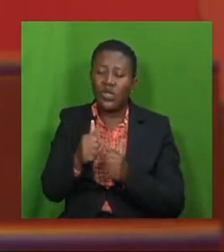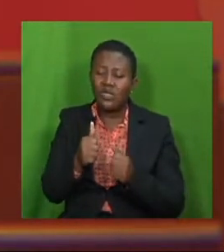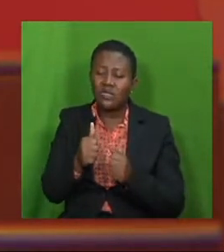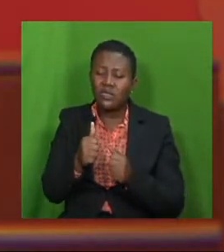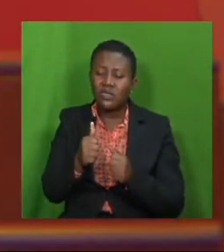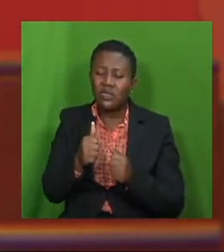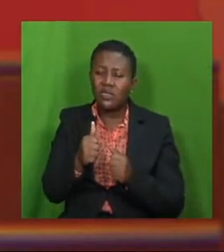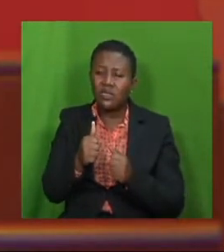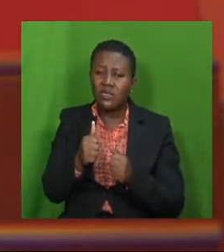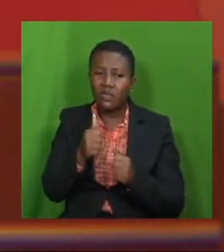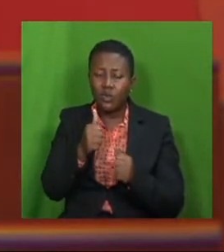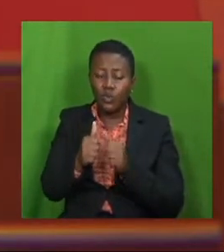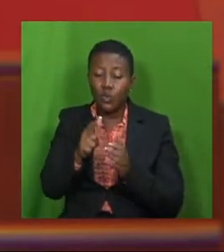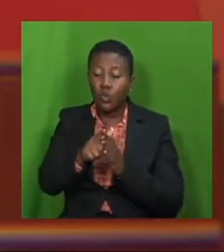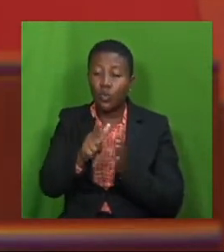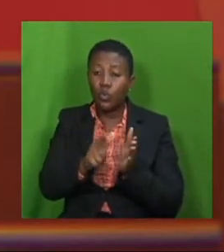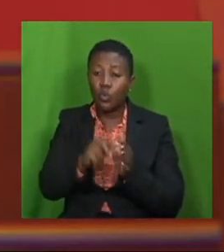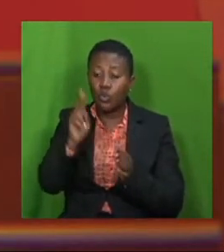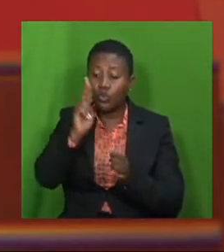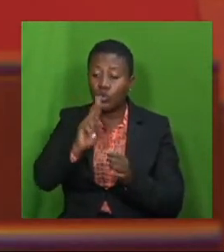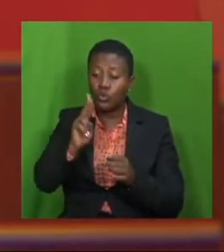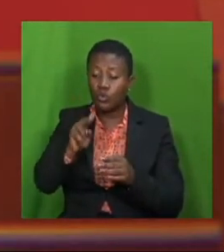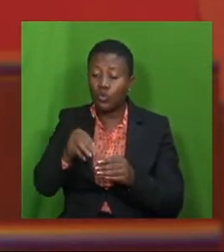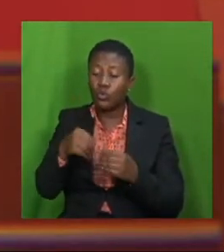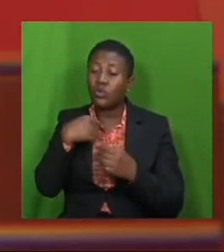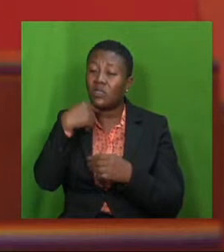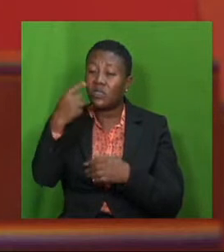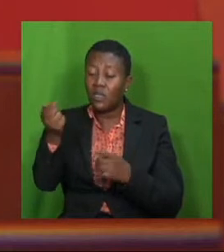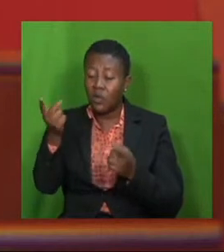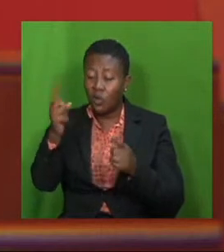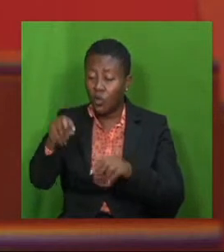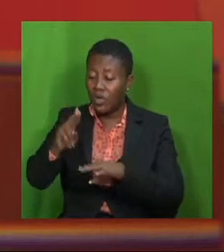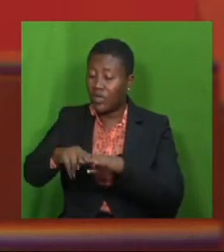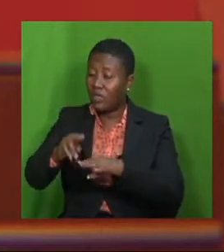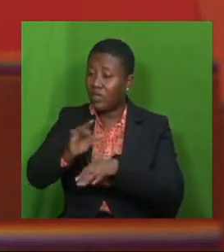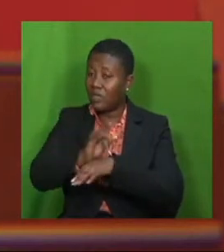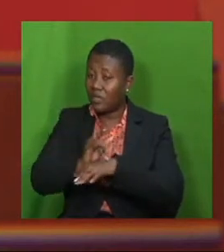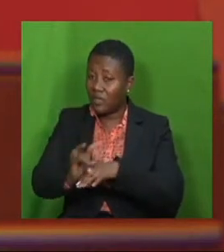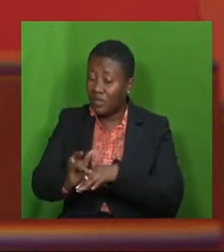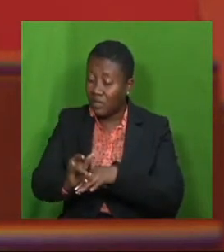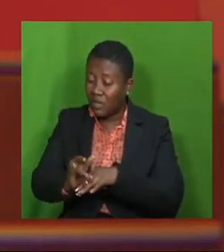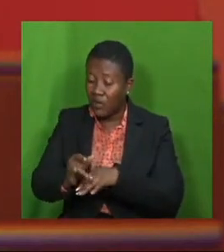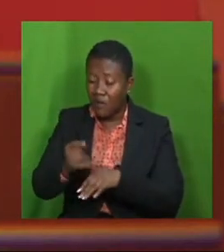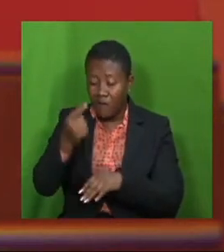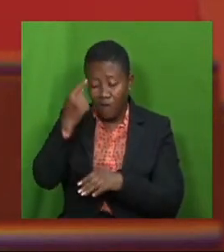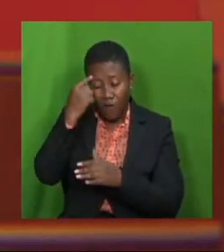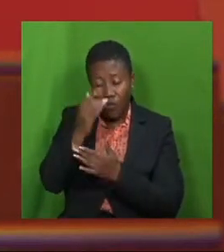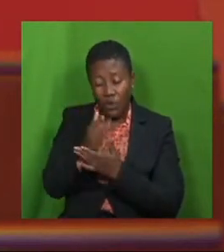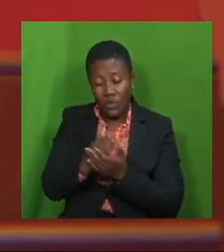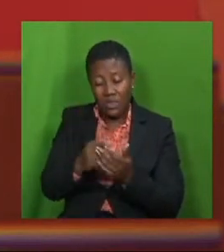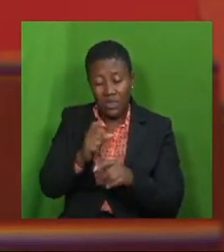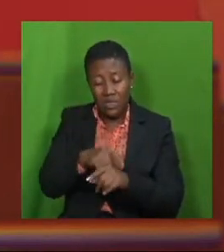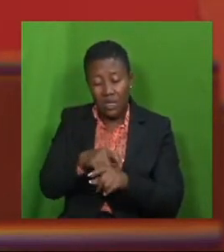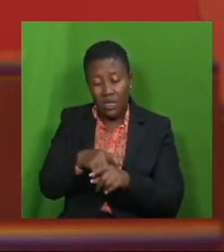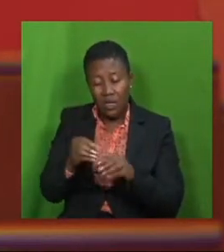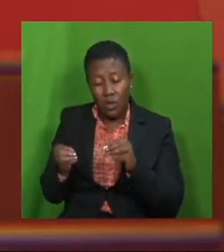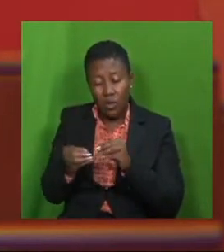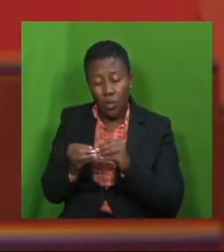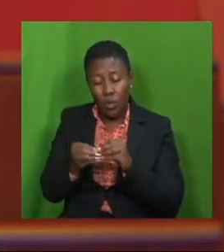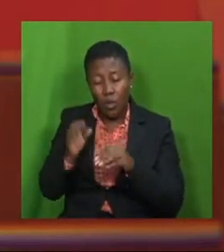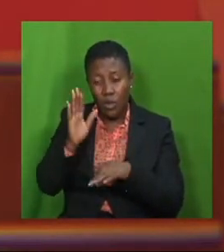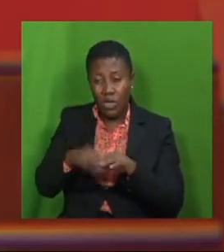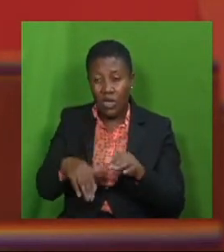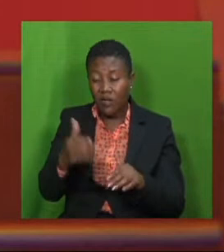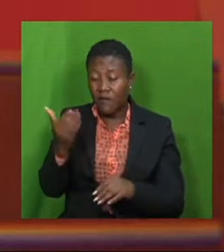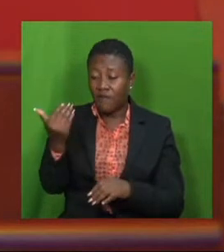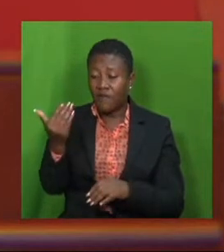of a seat as vacant for reason of absence of a member of Parliament for a period exceeding 15 sitting days